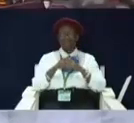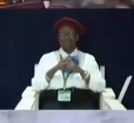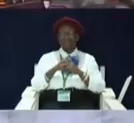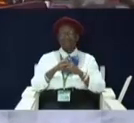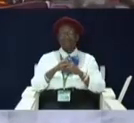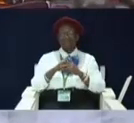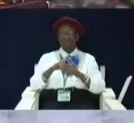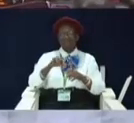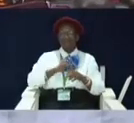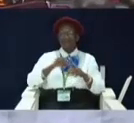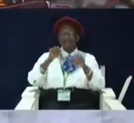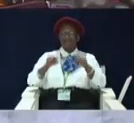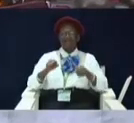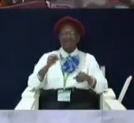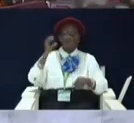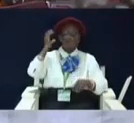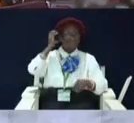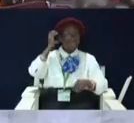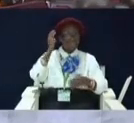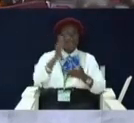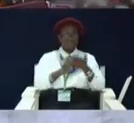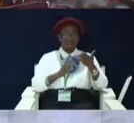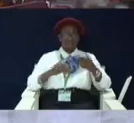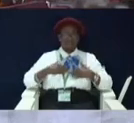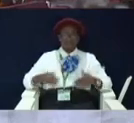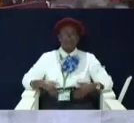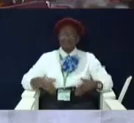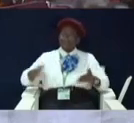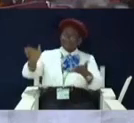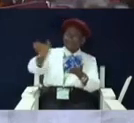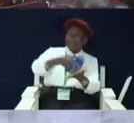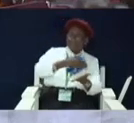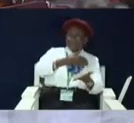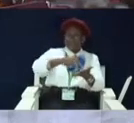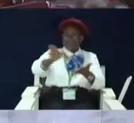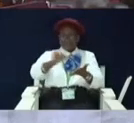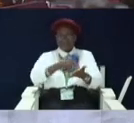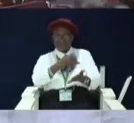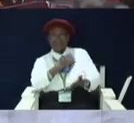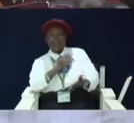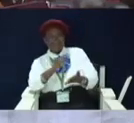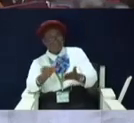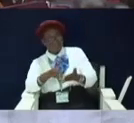I can hear somebody singing. And